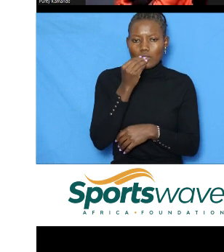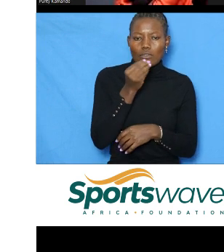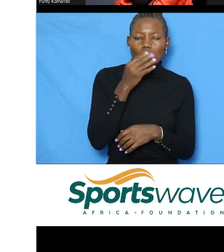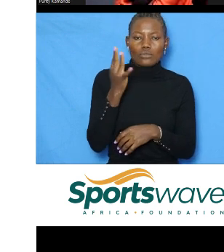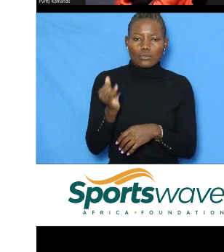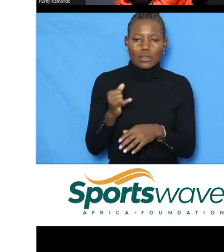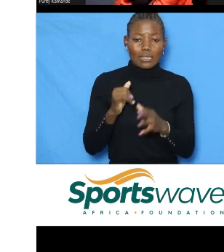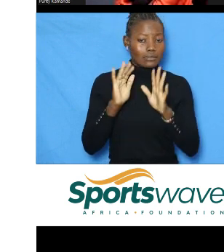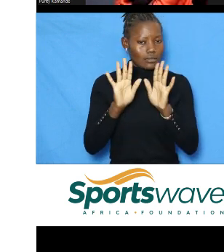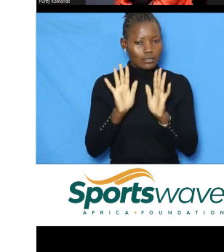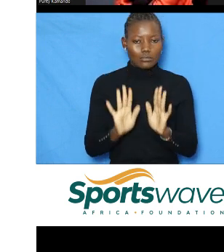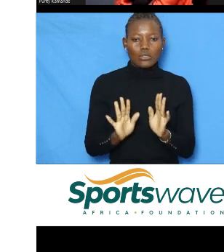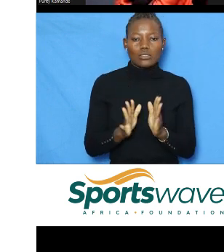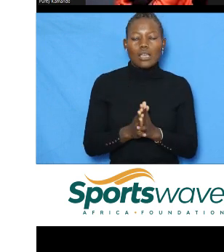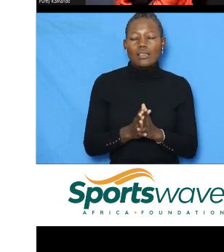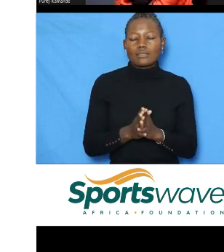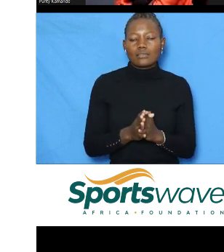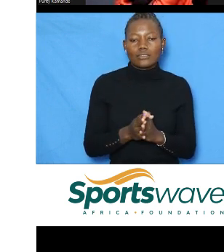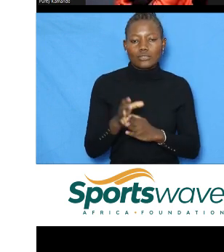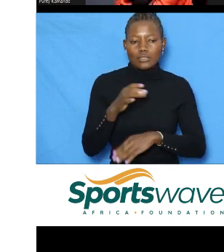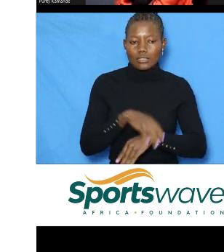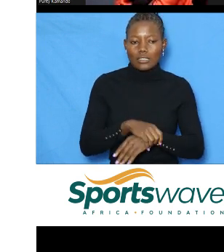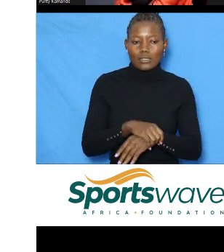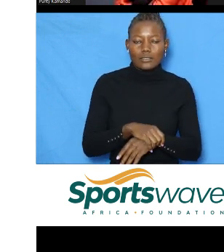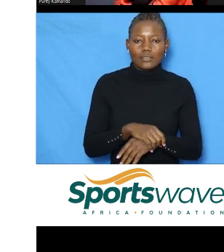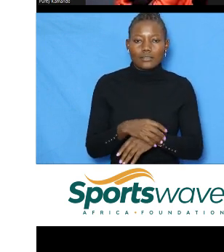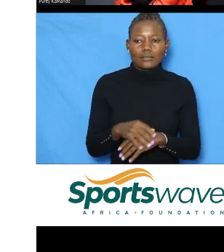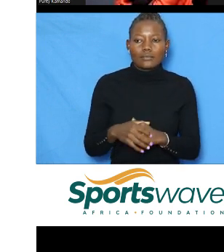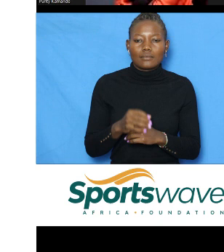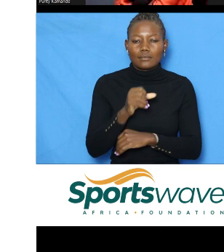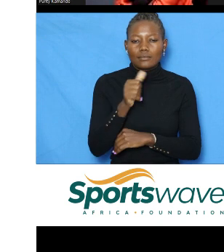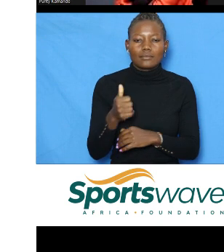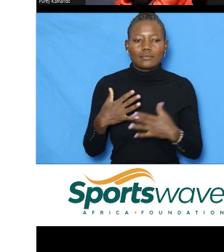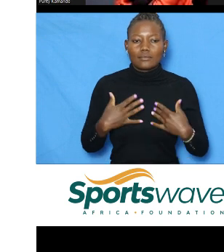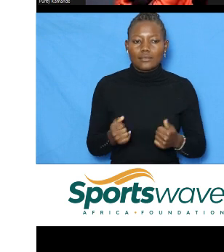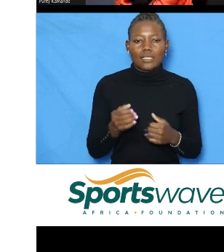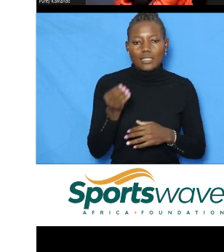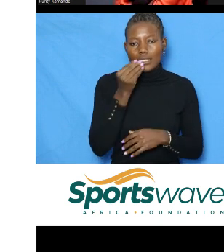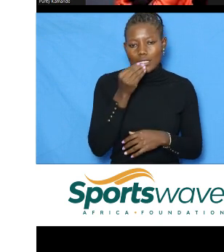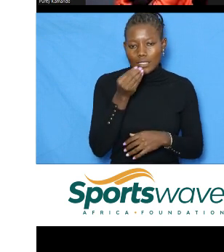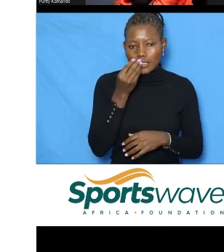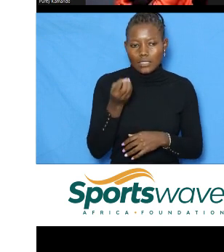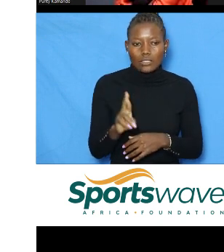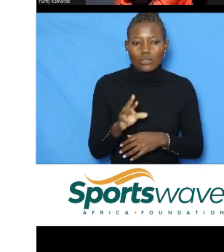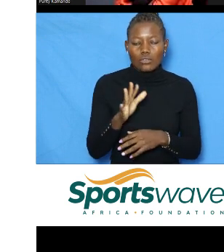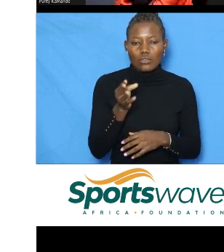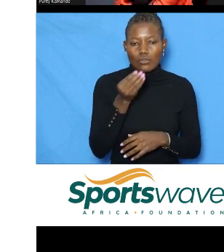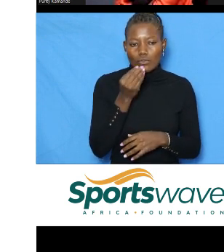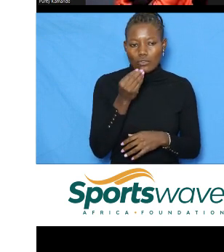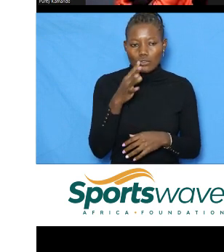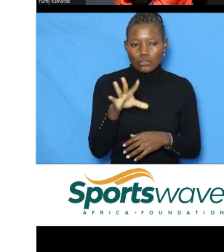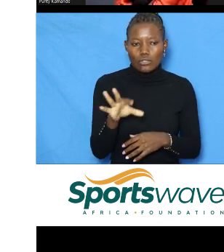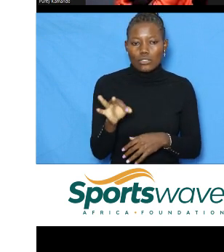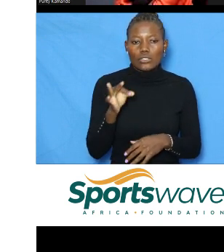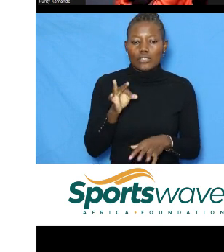important. And this is because you'll find that some healthy eating choices or healthy food choices usually